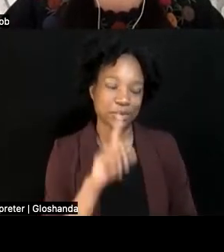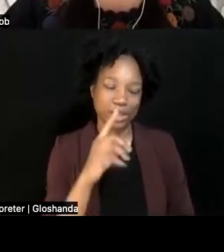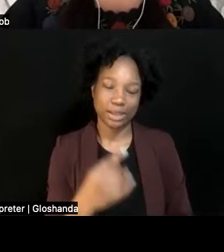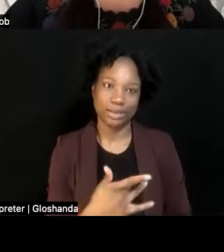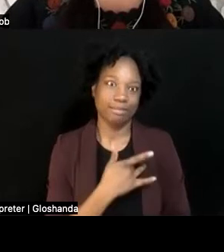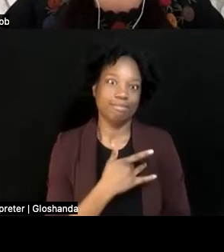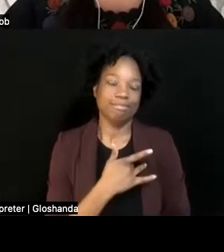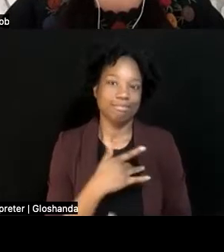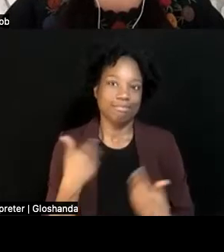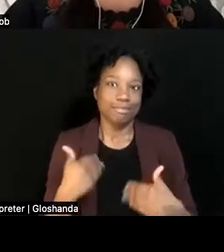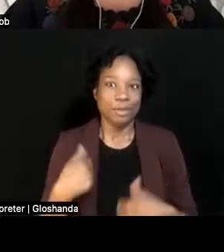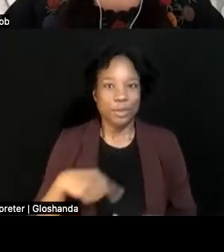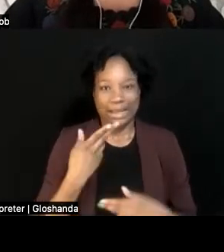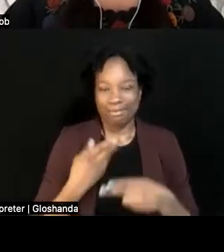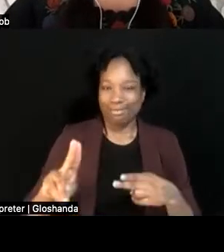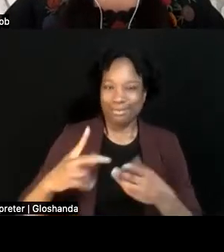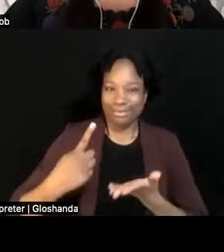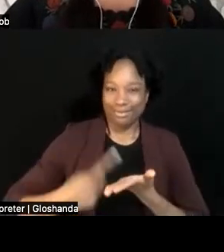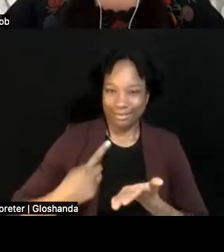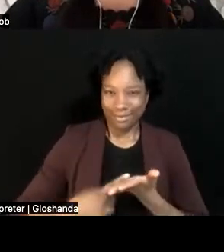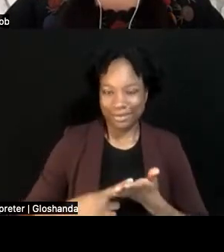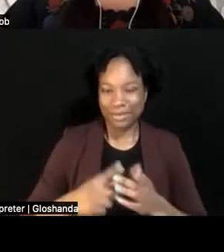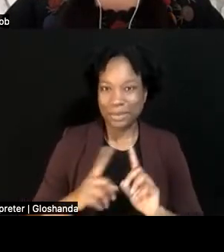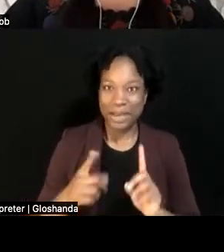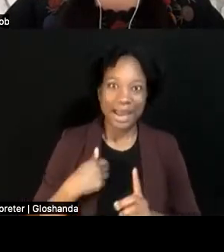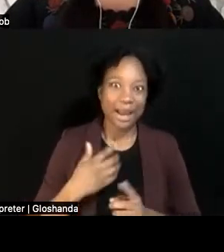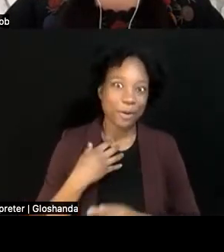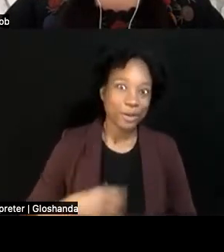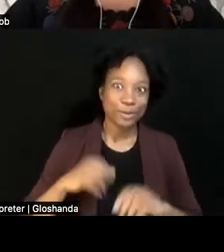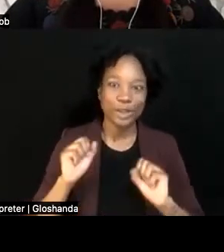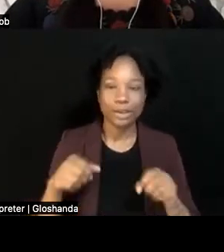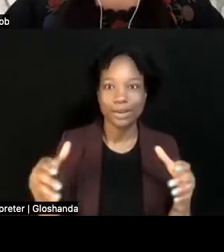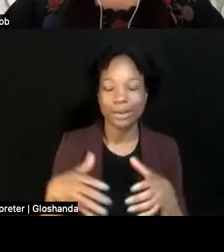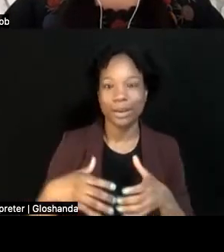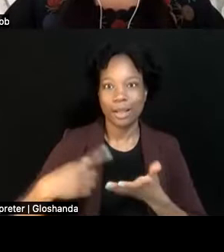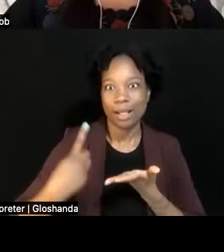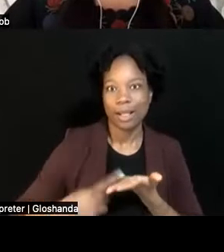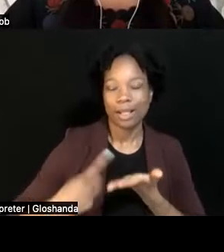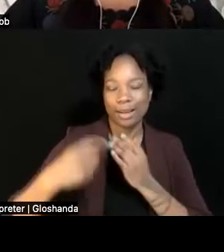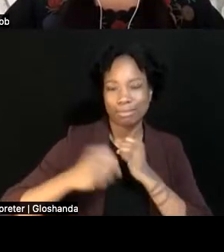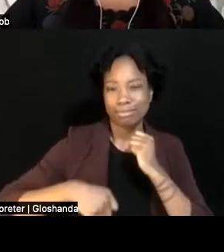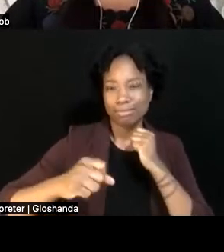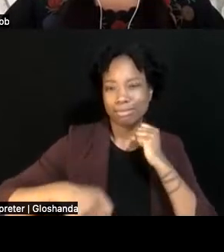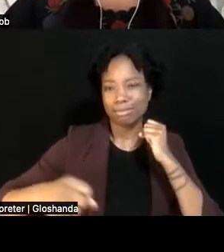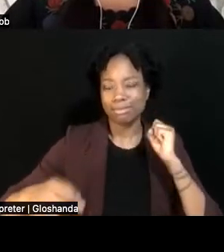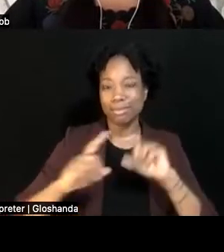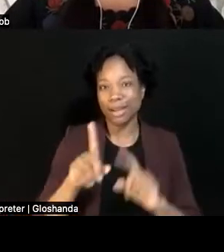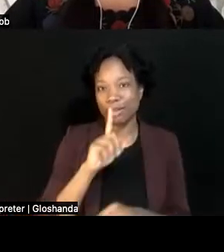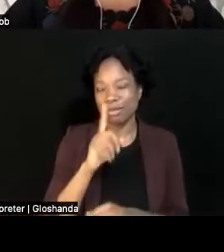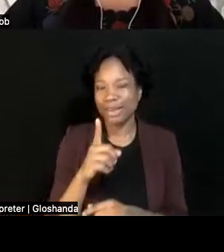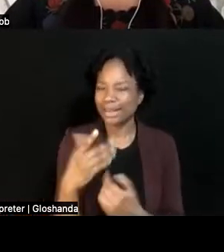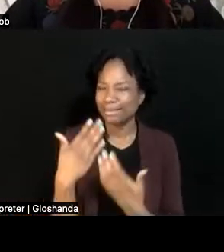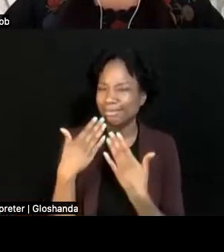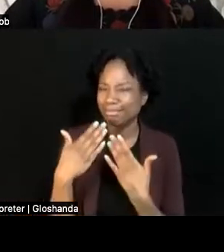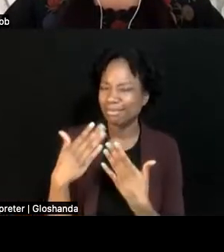about all the work you're doing. But I was really compelled, Graciela, with how you were saying that we need media as a tool to fight